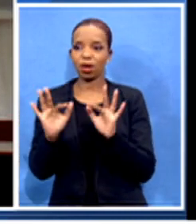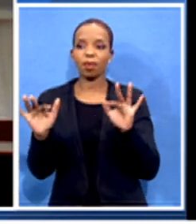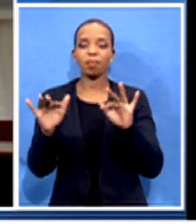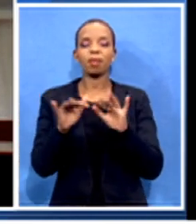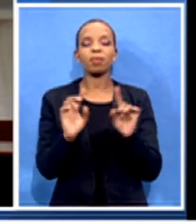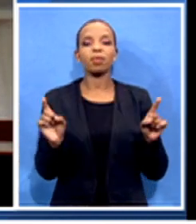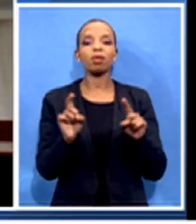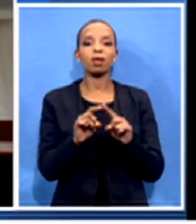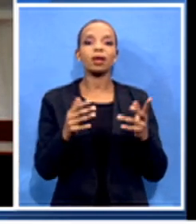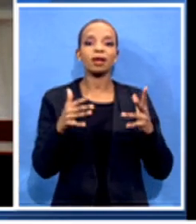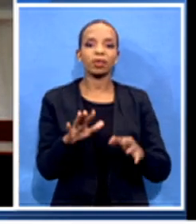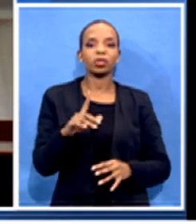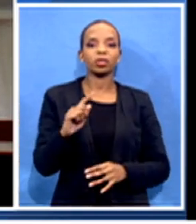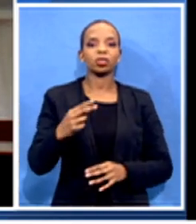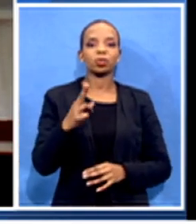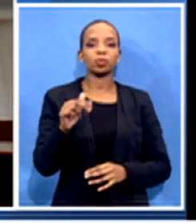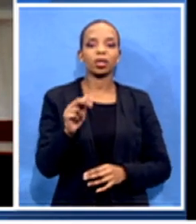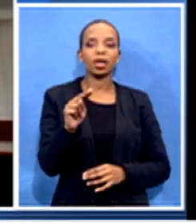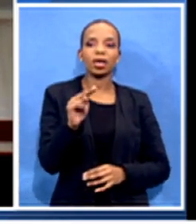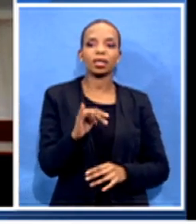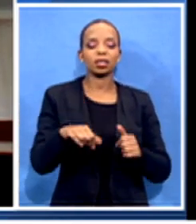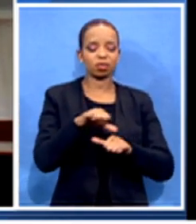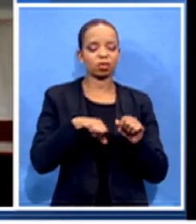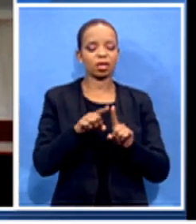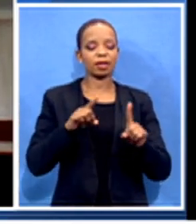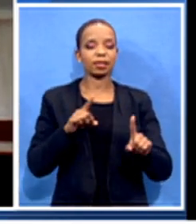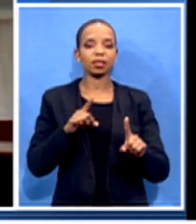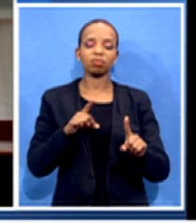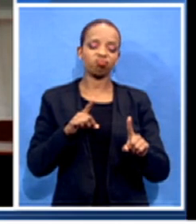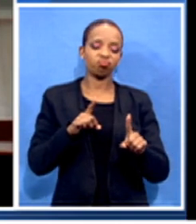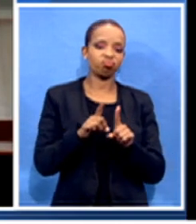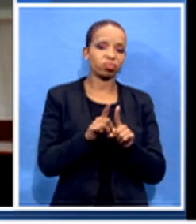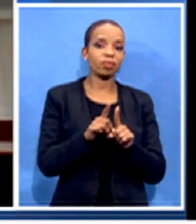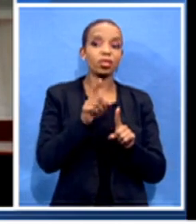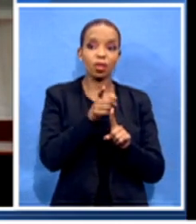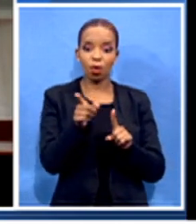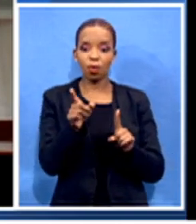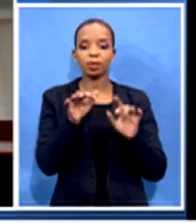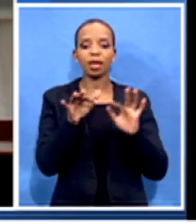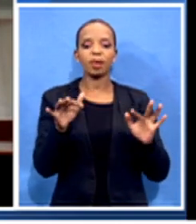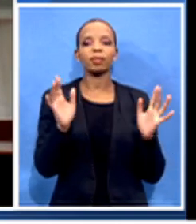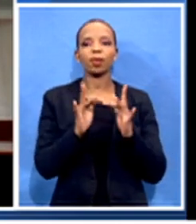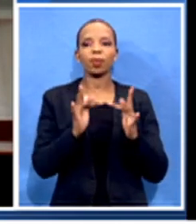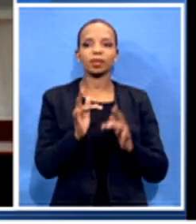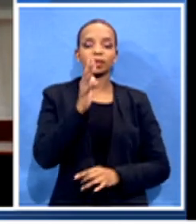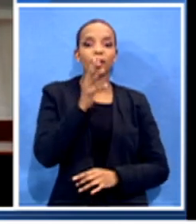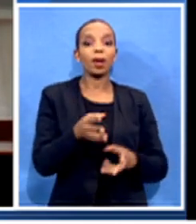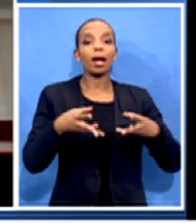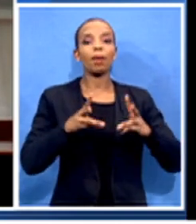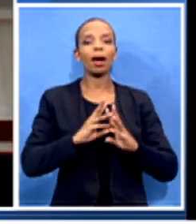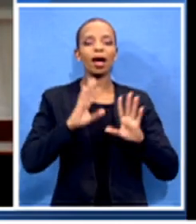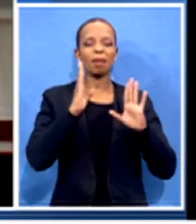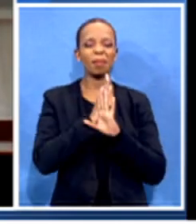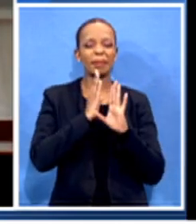whom Thulani have actually compromised the social distance with. And then those people will be contacted quietly and privately